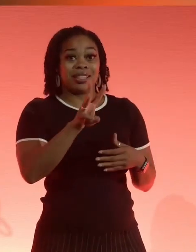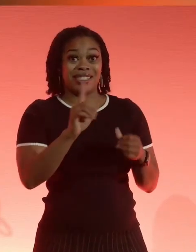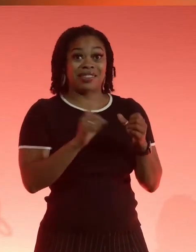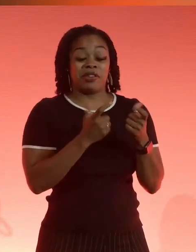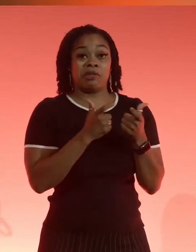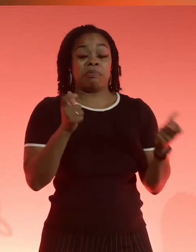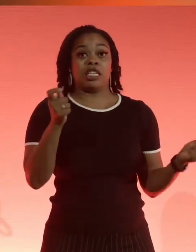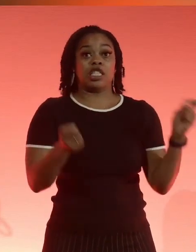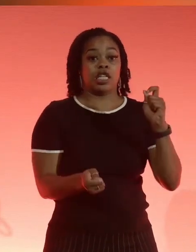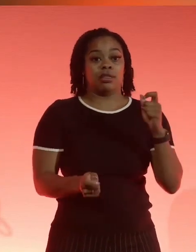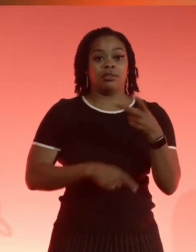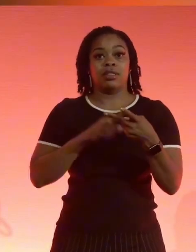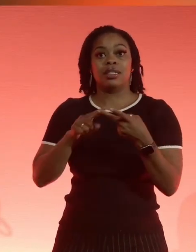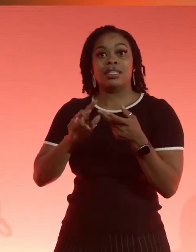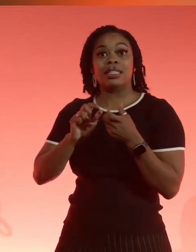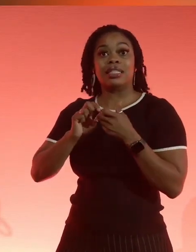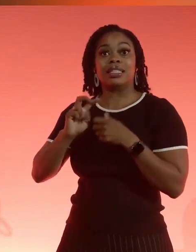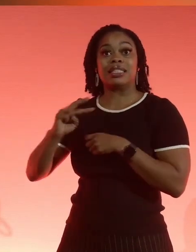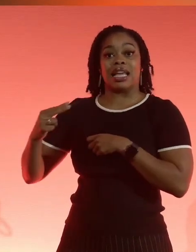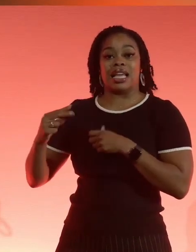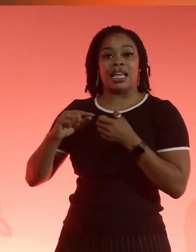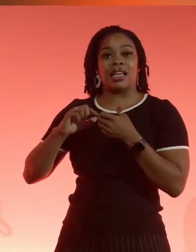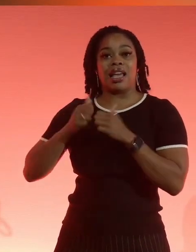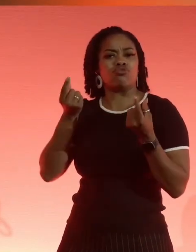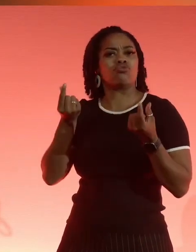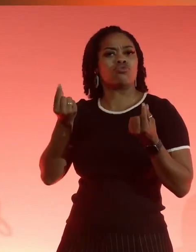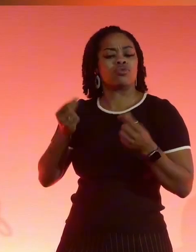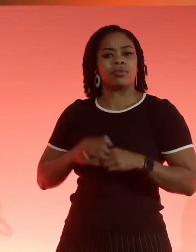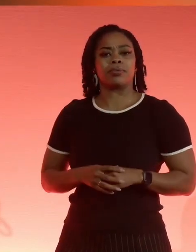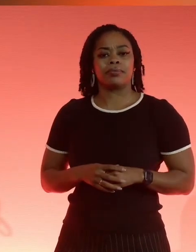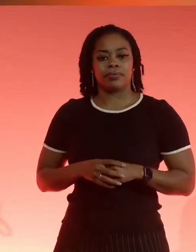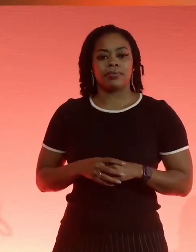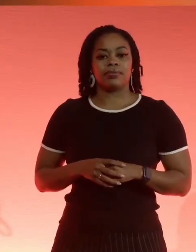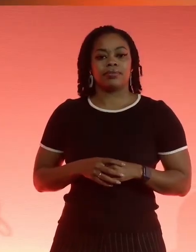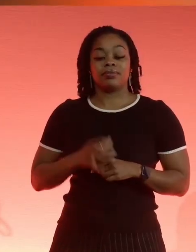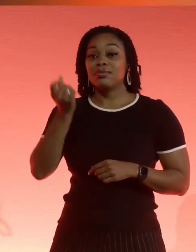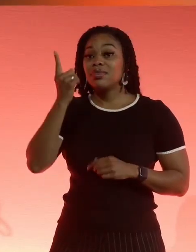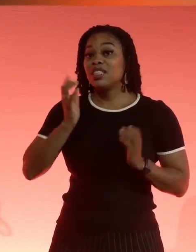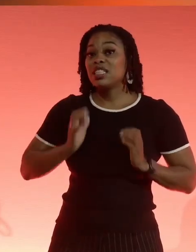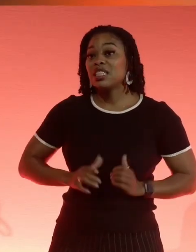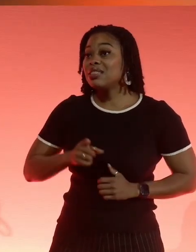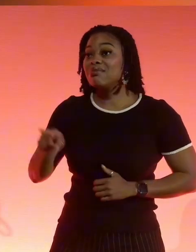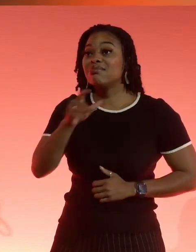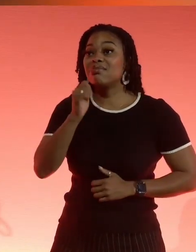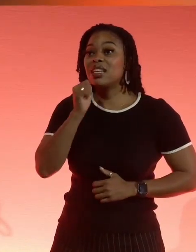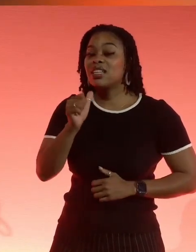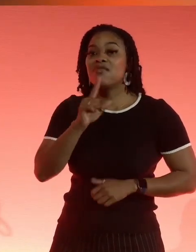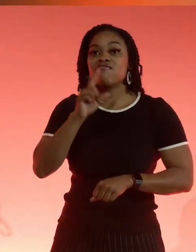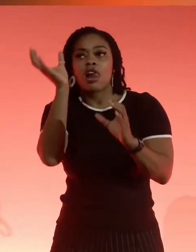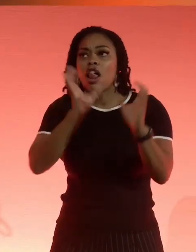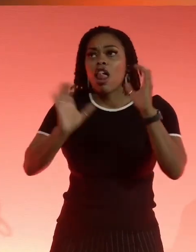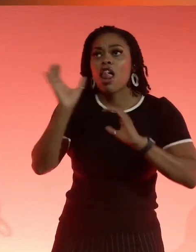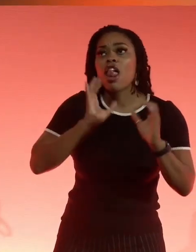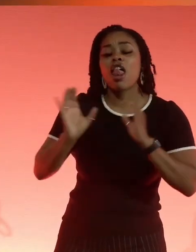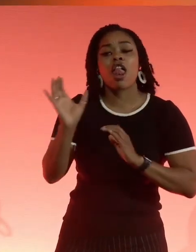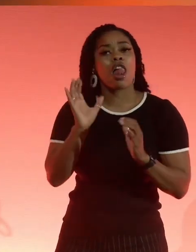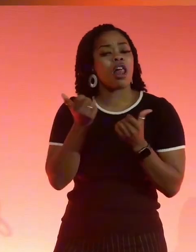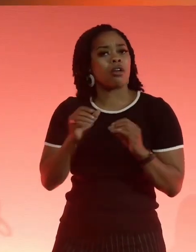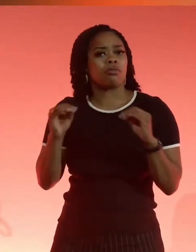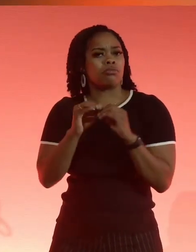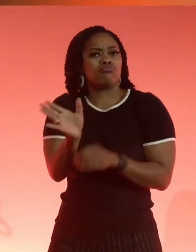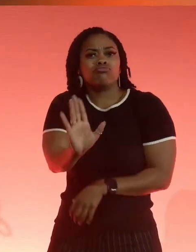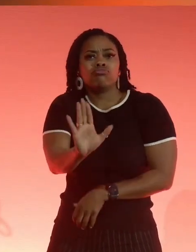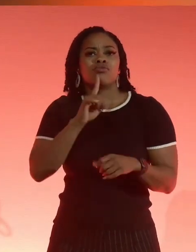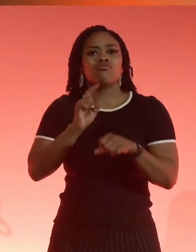second is how they find answers. Your customers are not searching for information anymore. They're